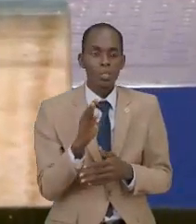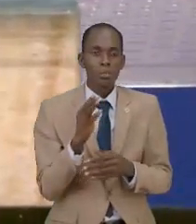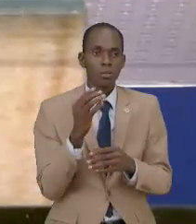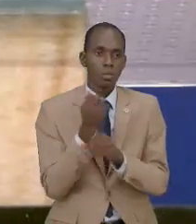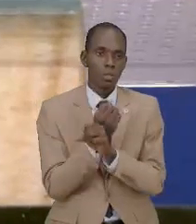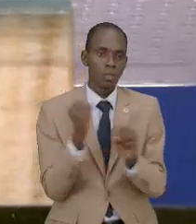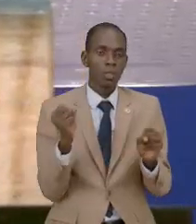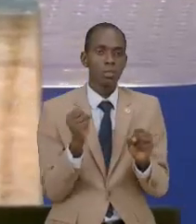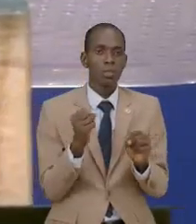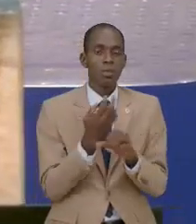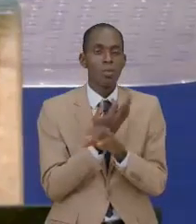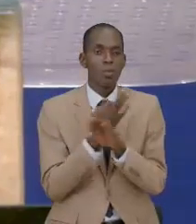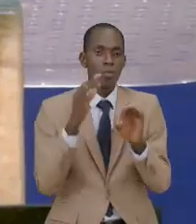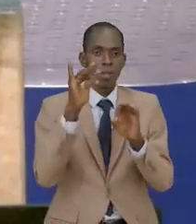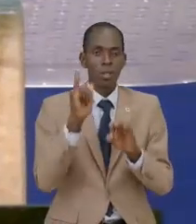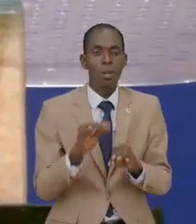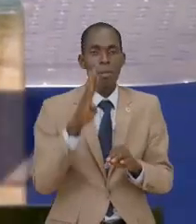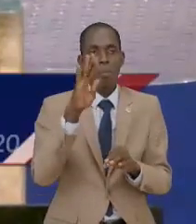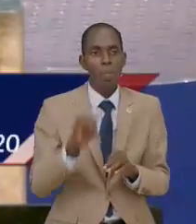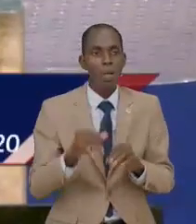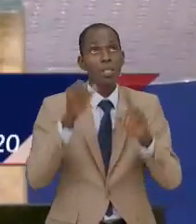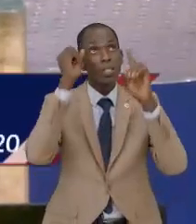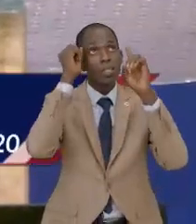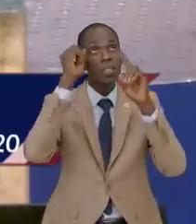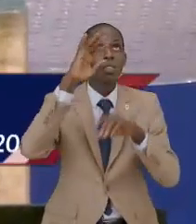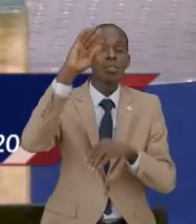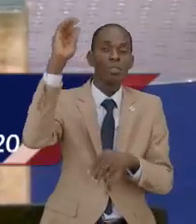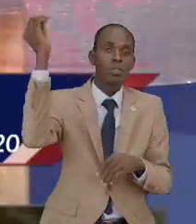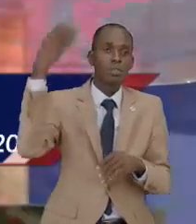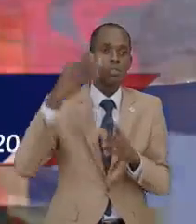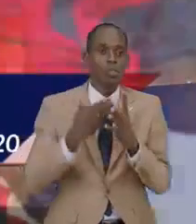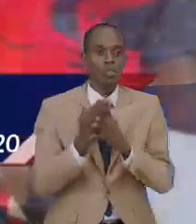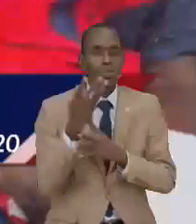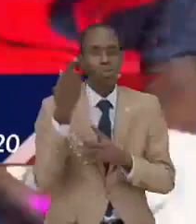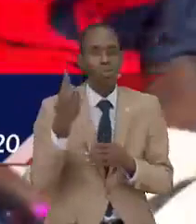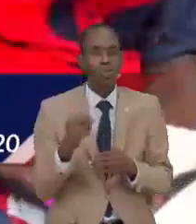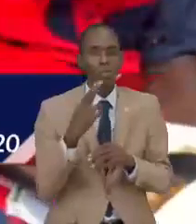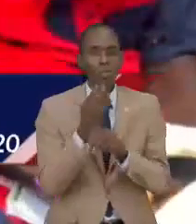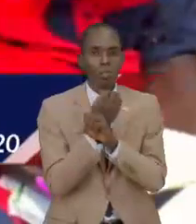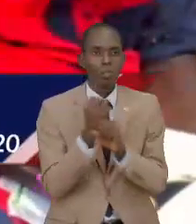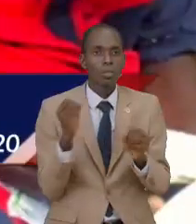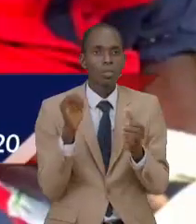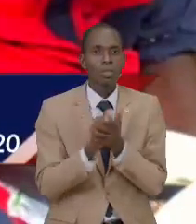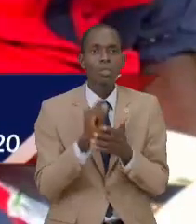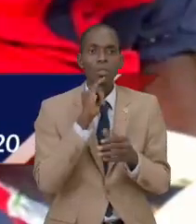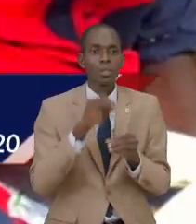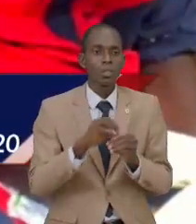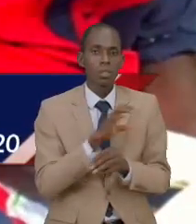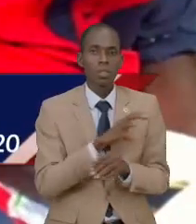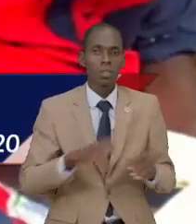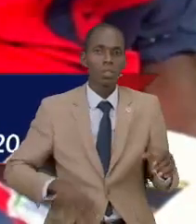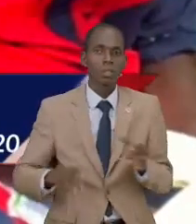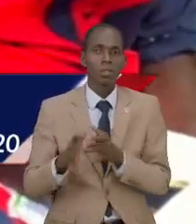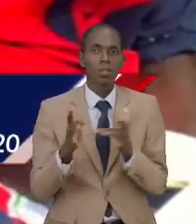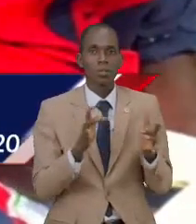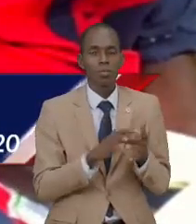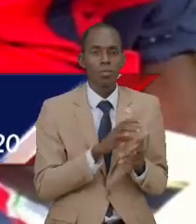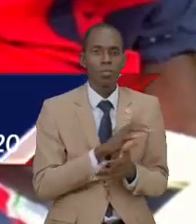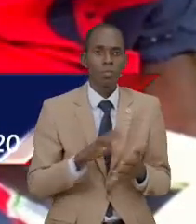justified freely by His grace through the redemption that is in Christ Jesus. Verse